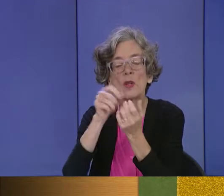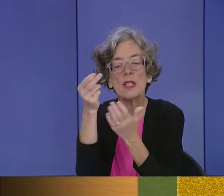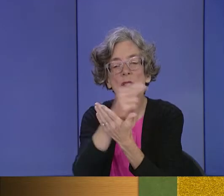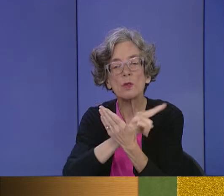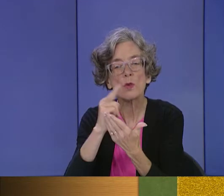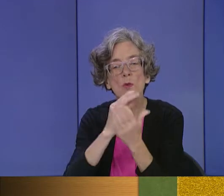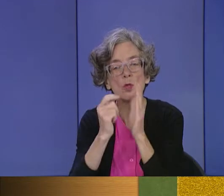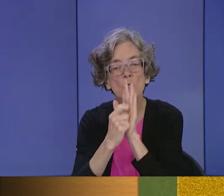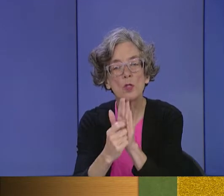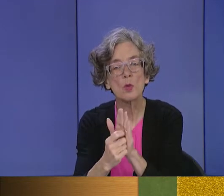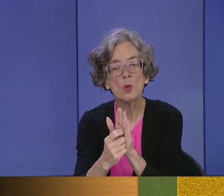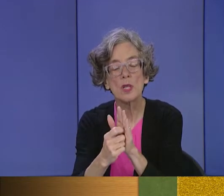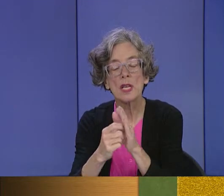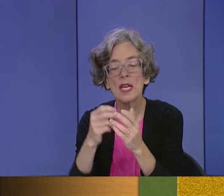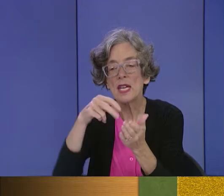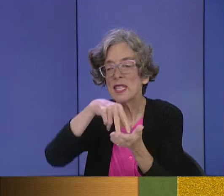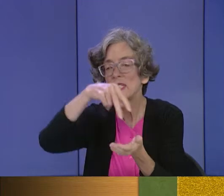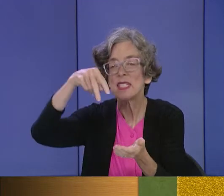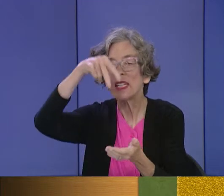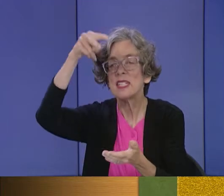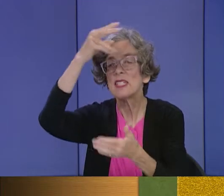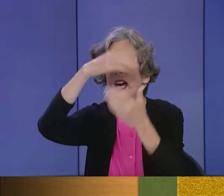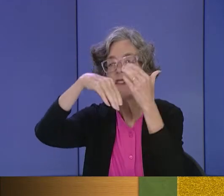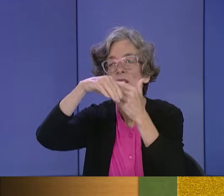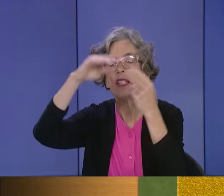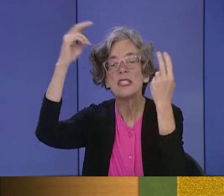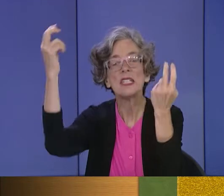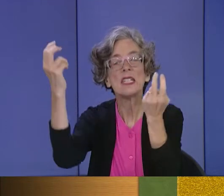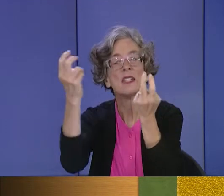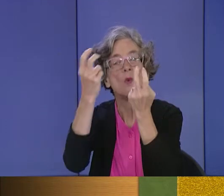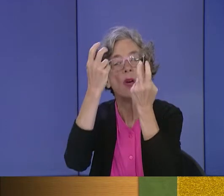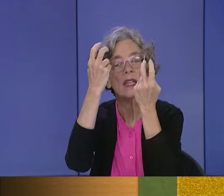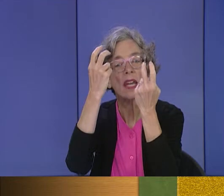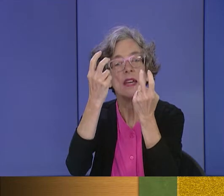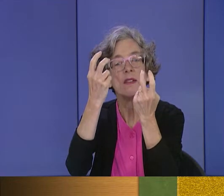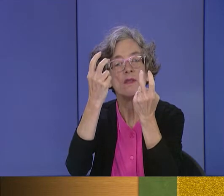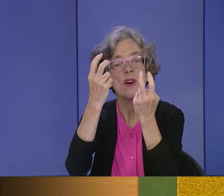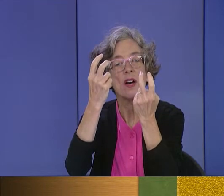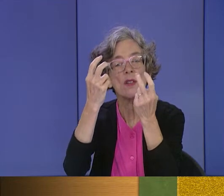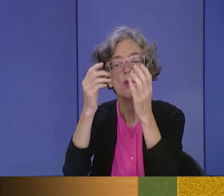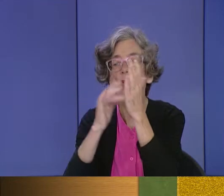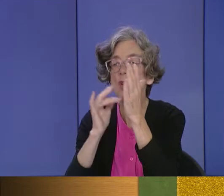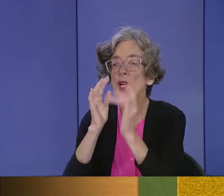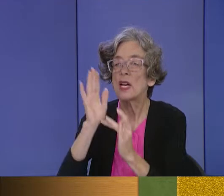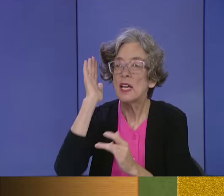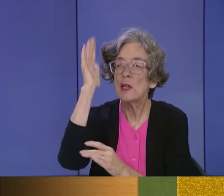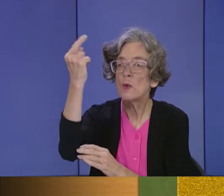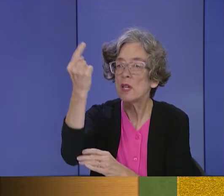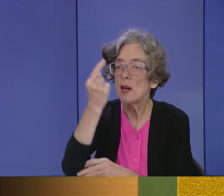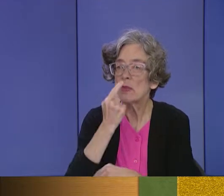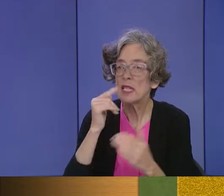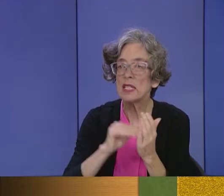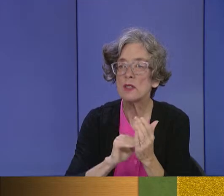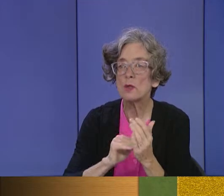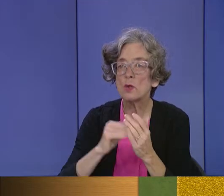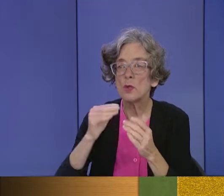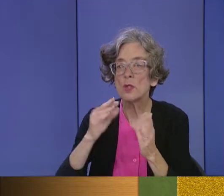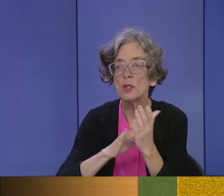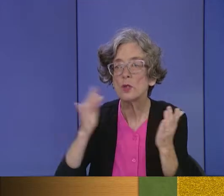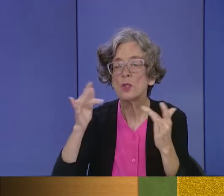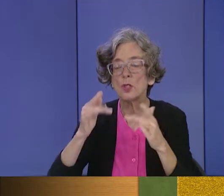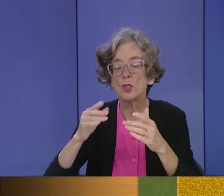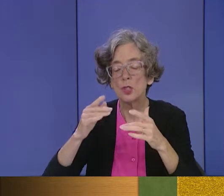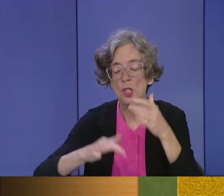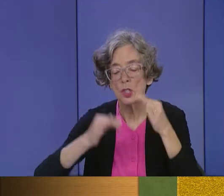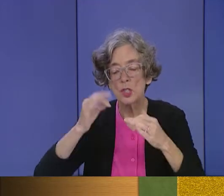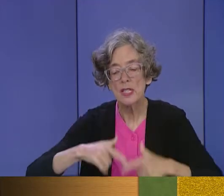with the Scriptures. He ascended into heaven and is seated at the right hand of the Father. He will come again in glory to